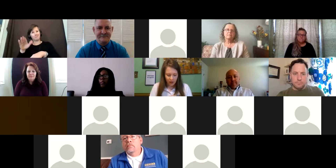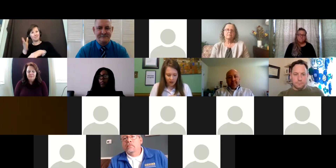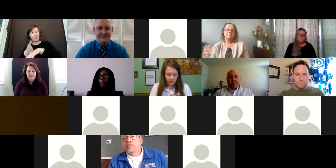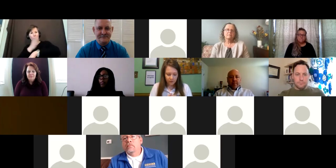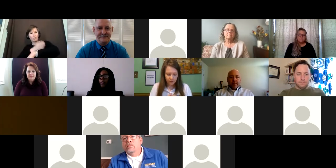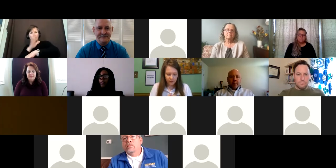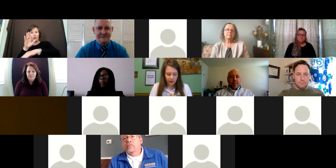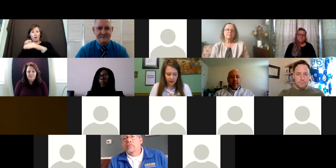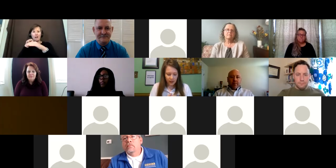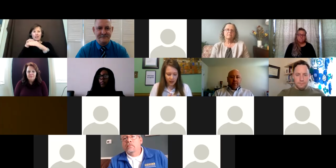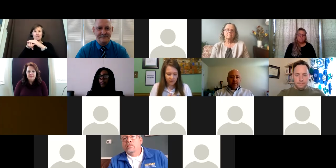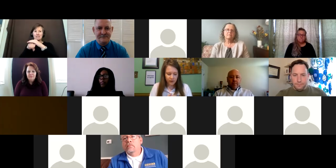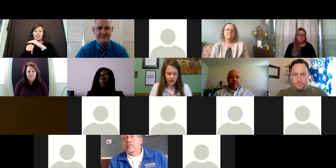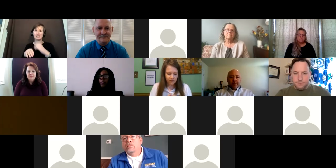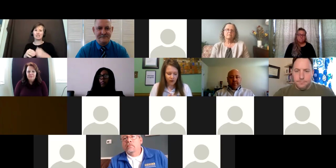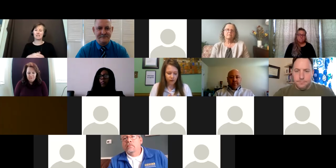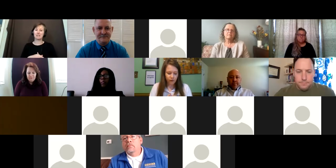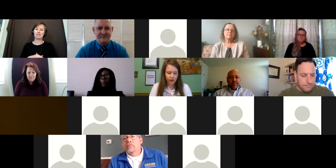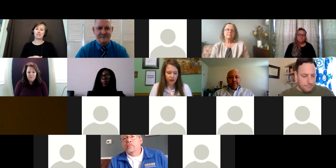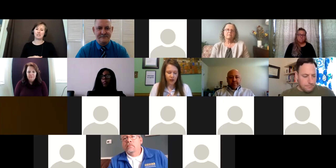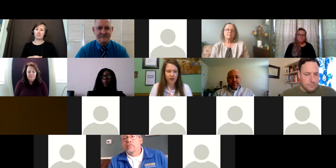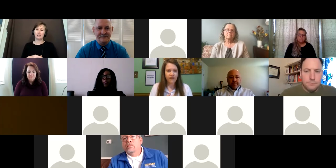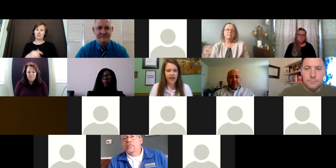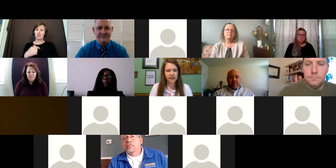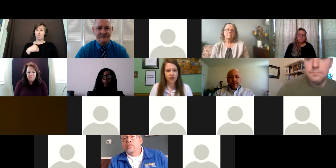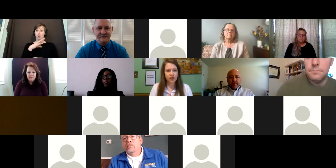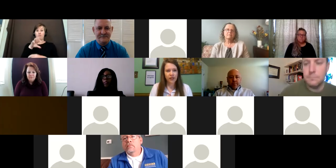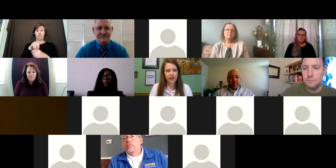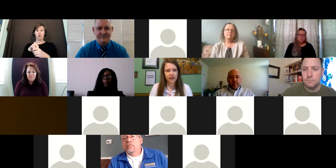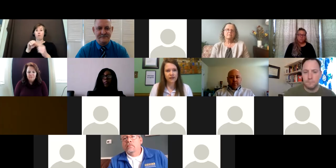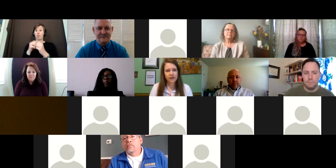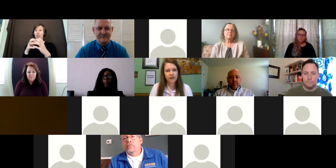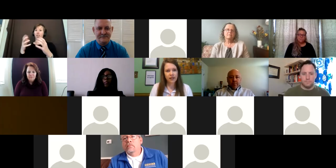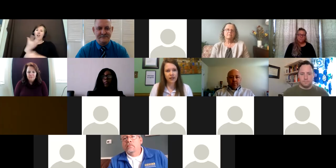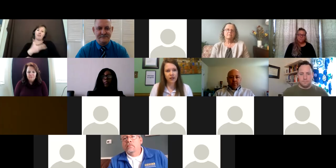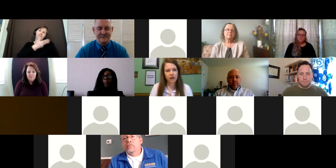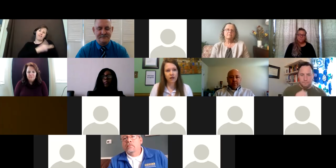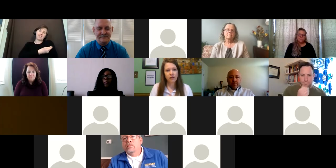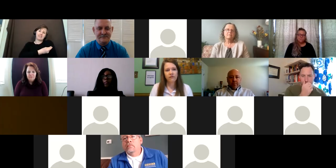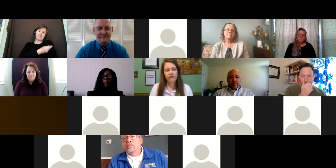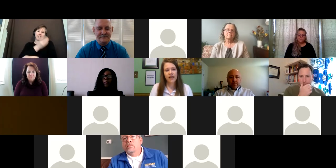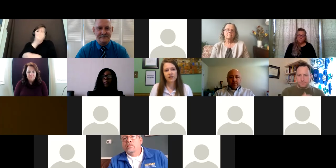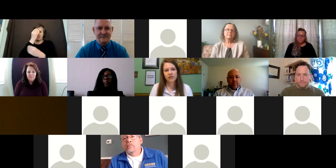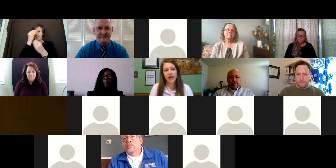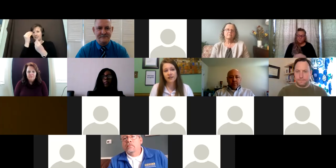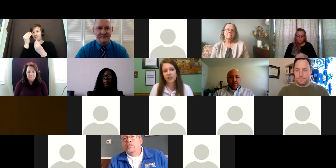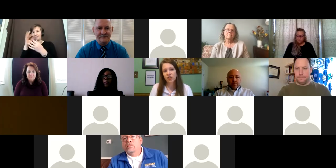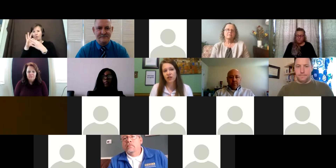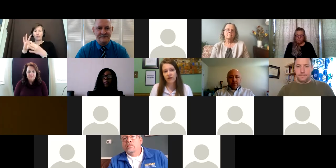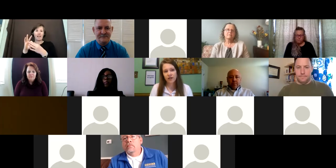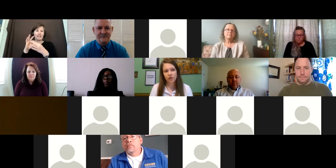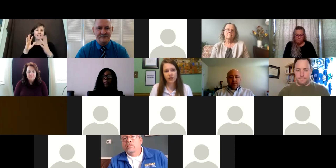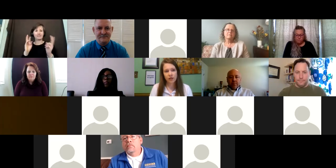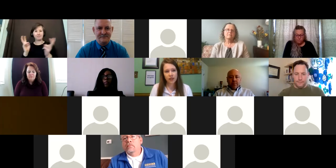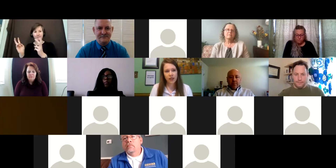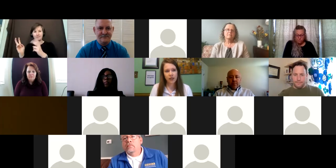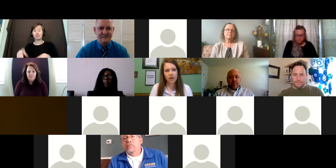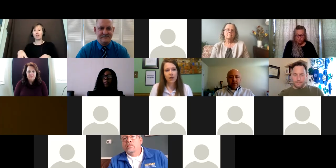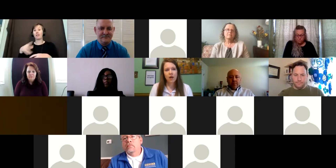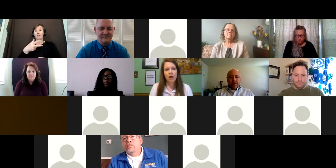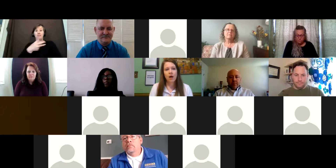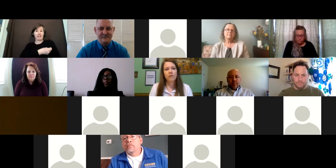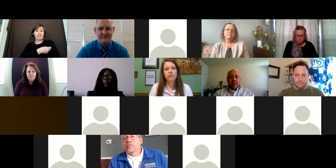I've been involved with a lot of vaccination related things lately, the vaccination advisory